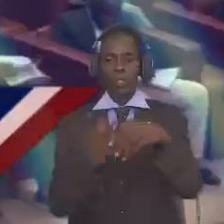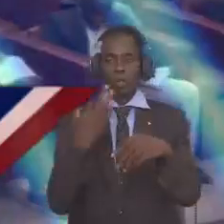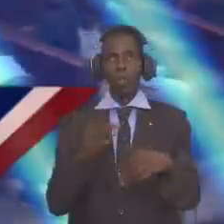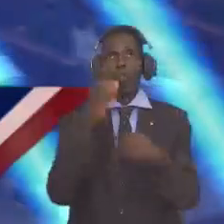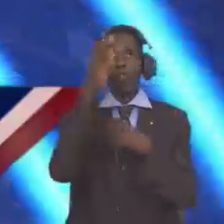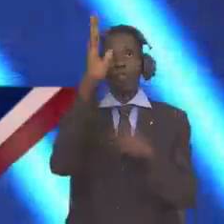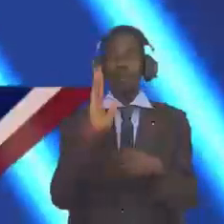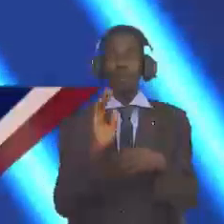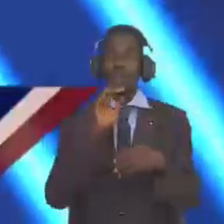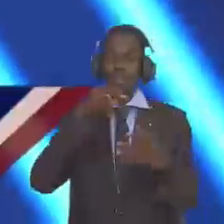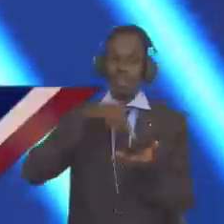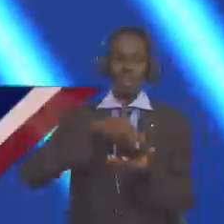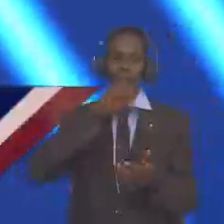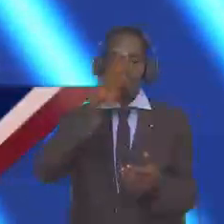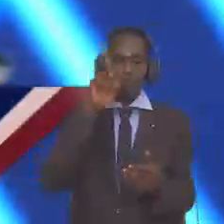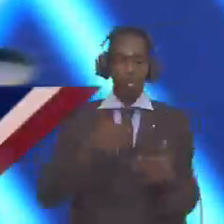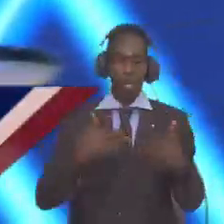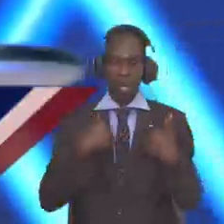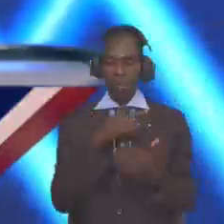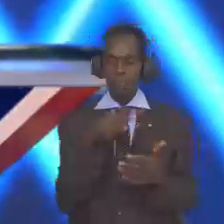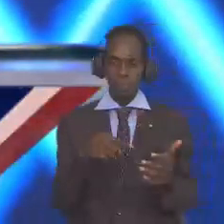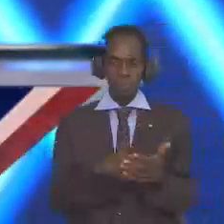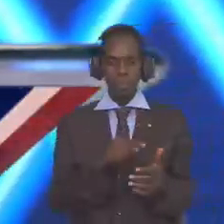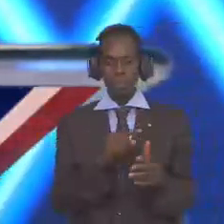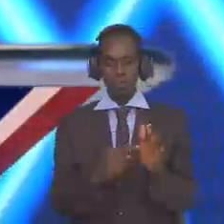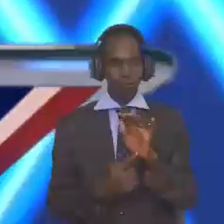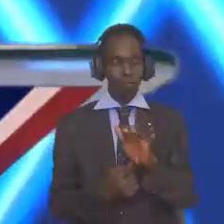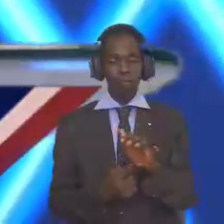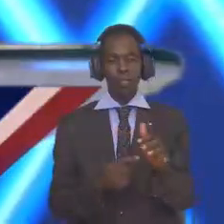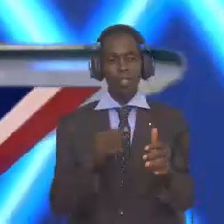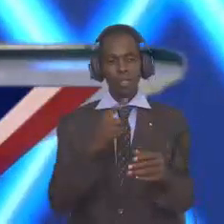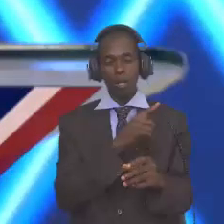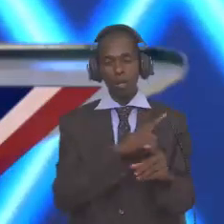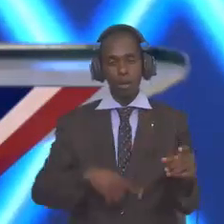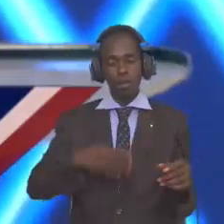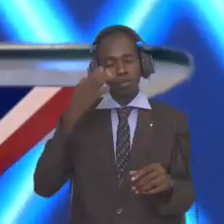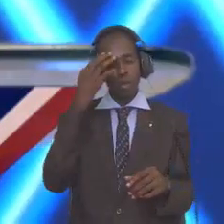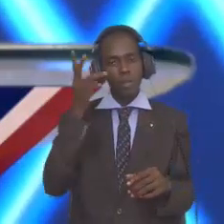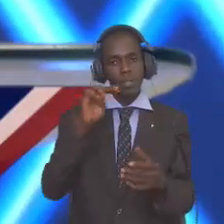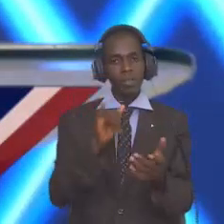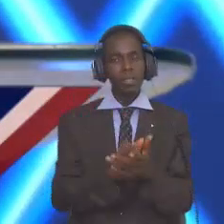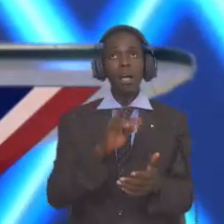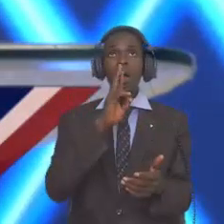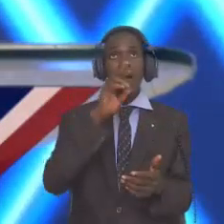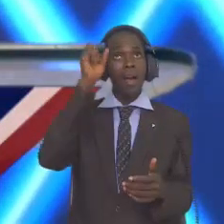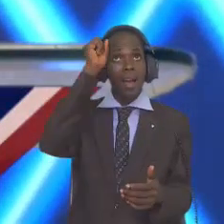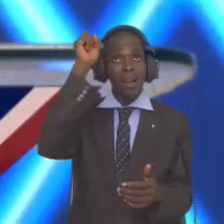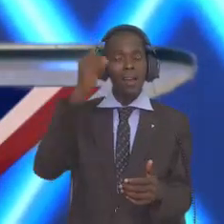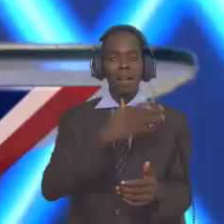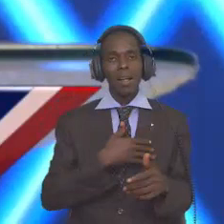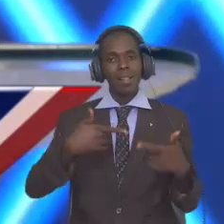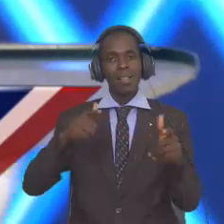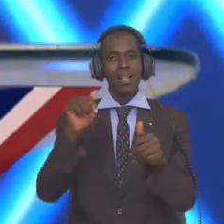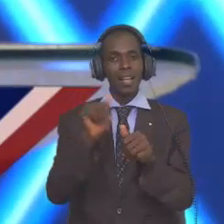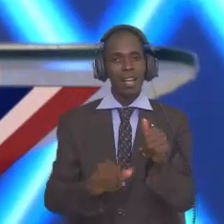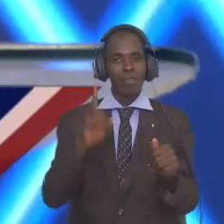sure, having this seal, the Lord knoweth them that are his, and let